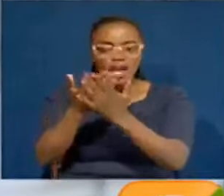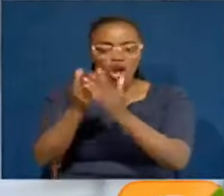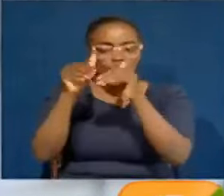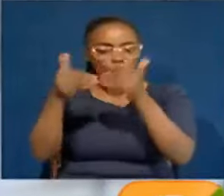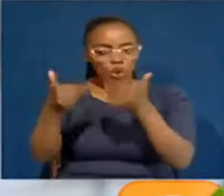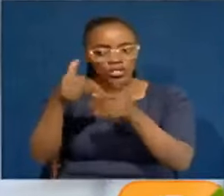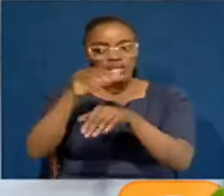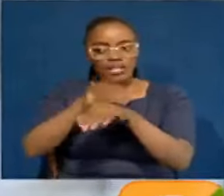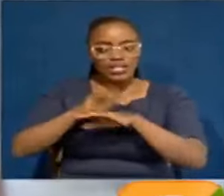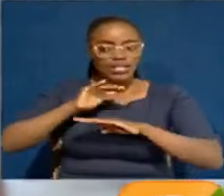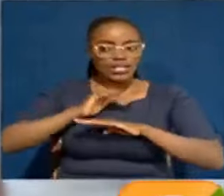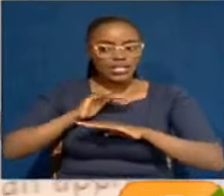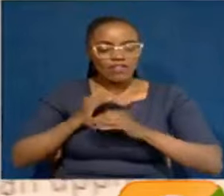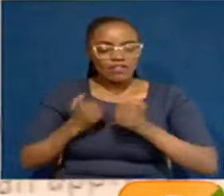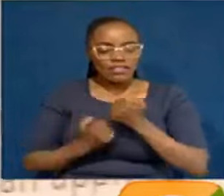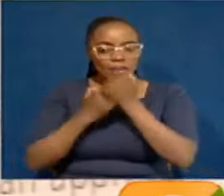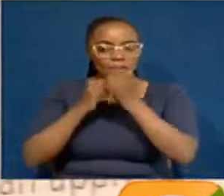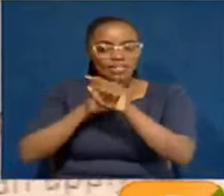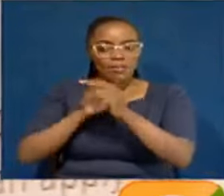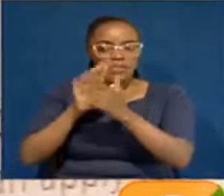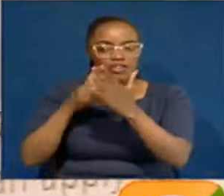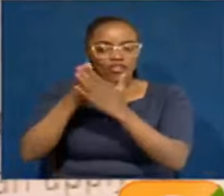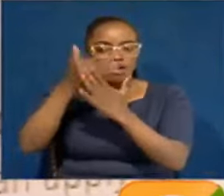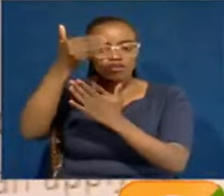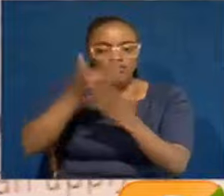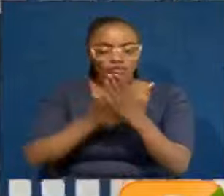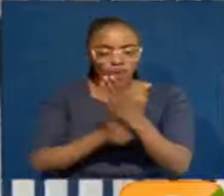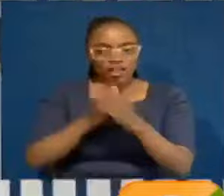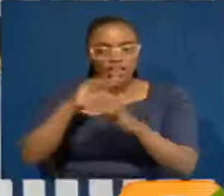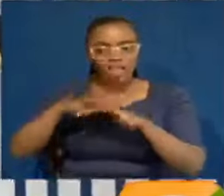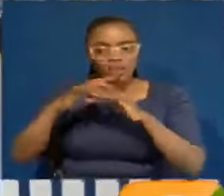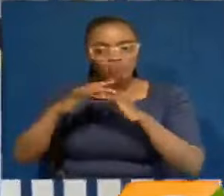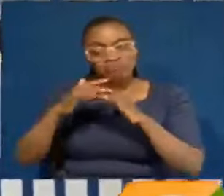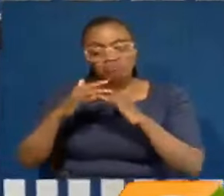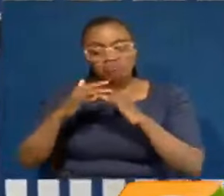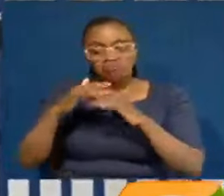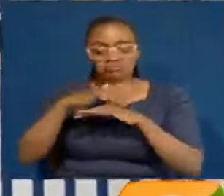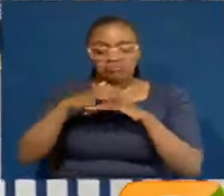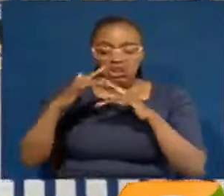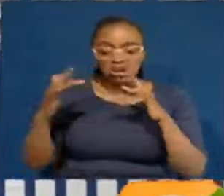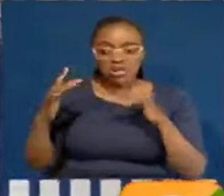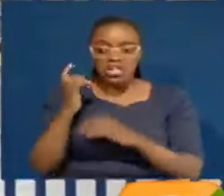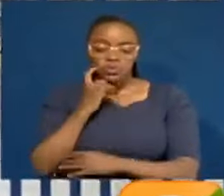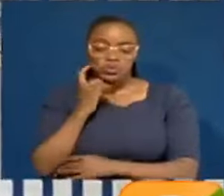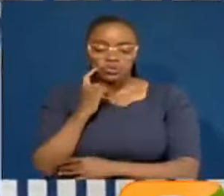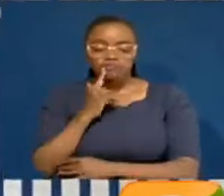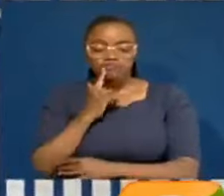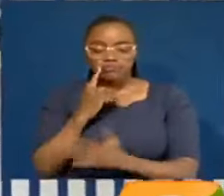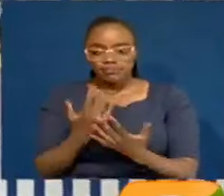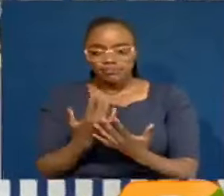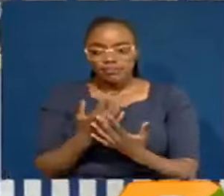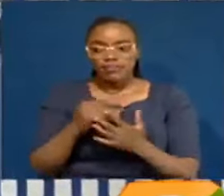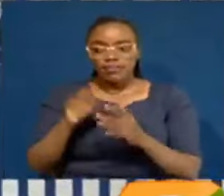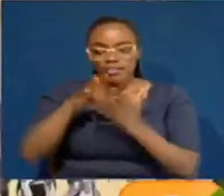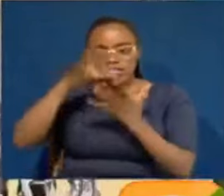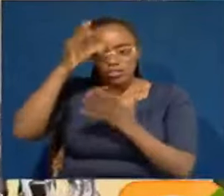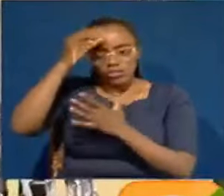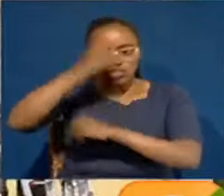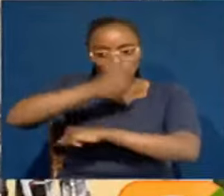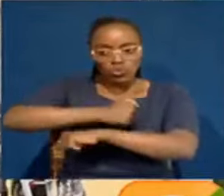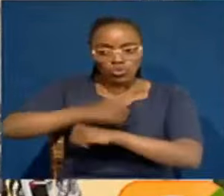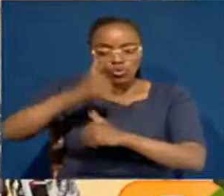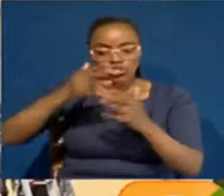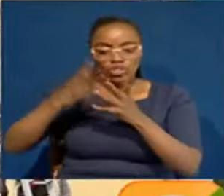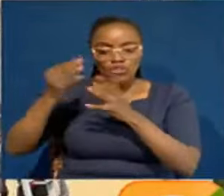or getting insufficient aid while filing the forms at cyber cafes. The ministry also acknowledging that the type of school students attended